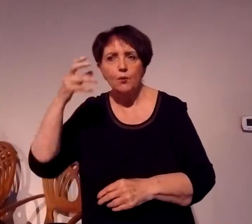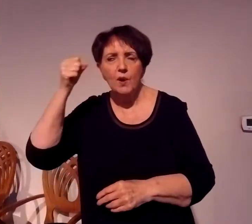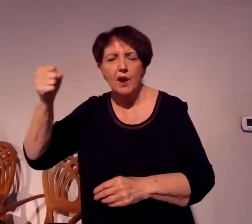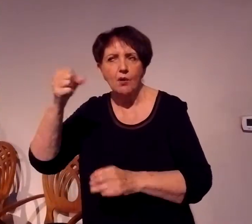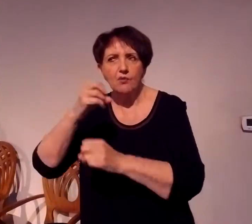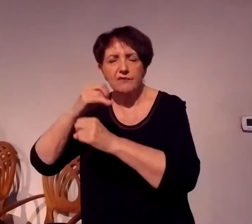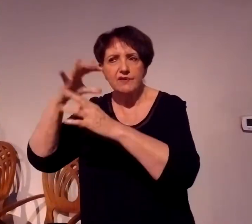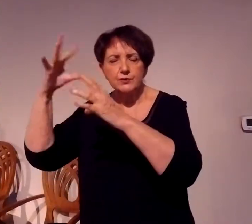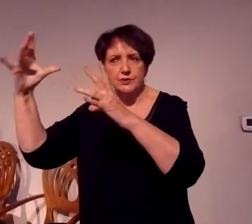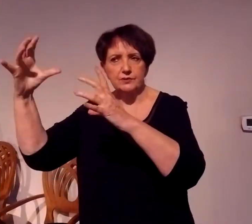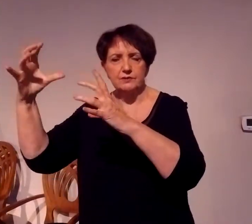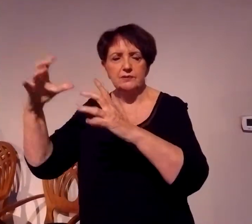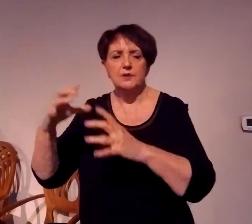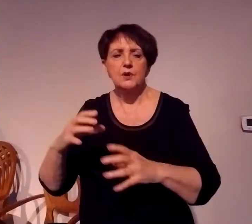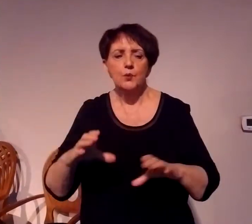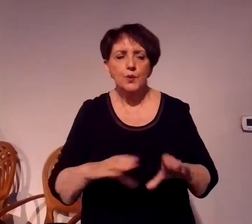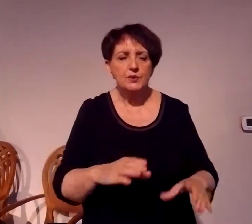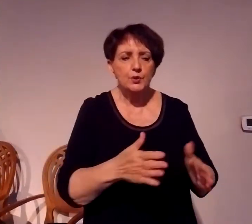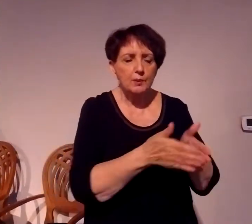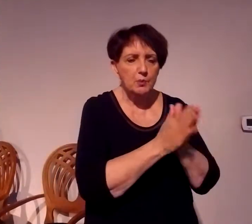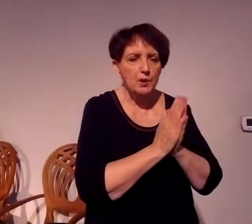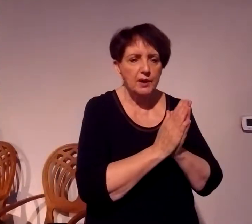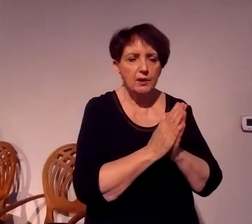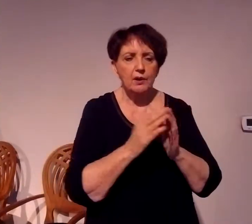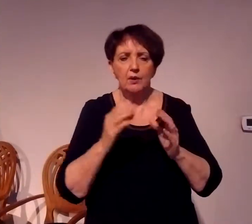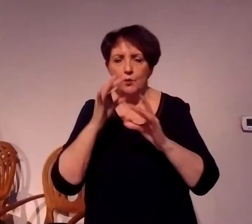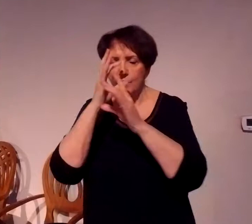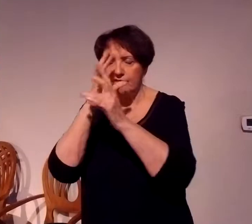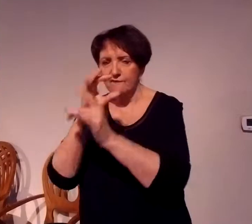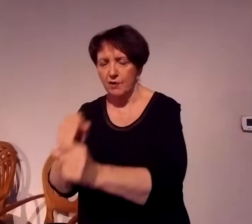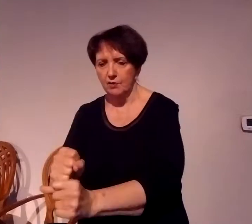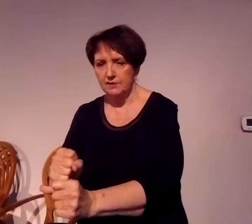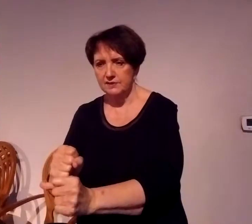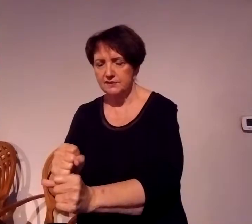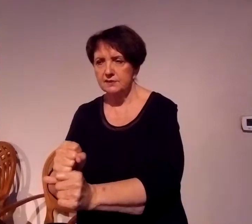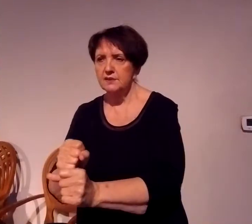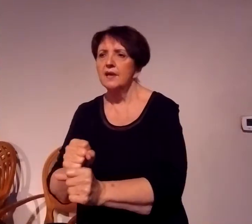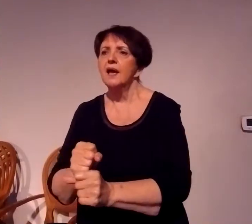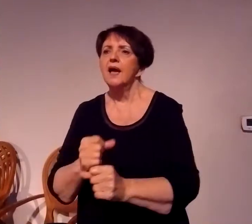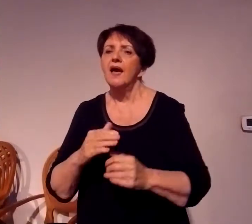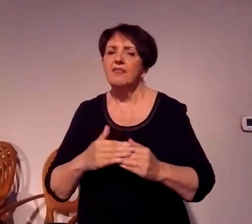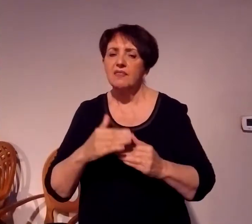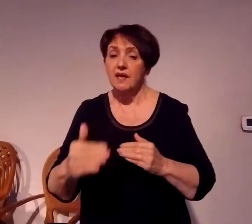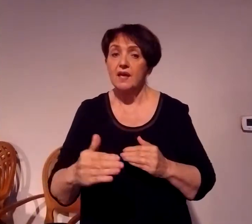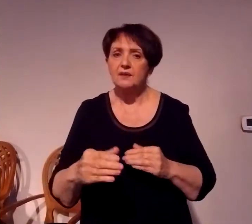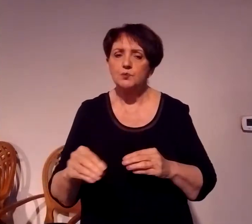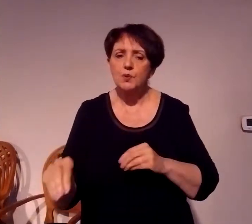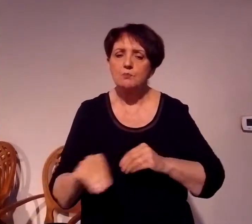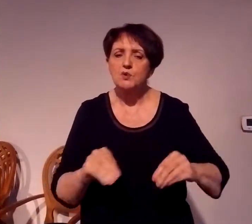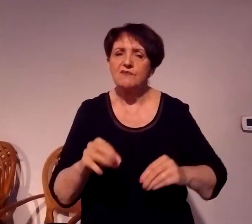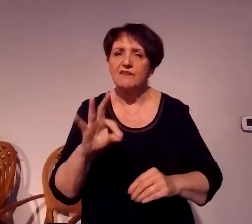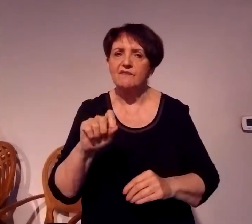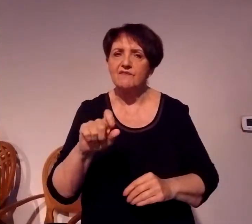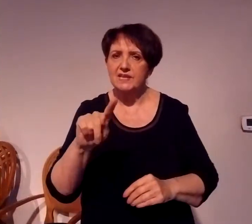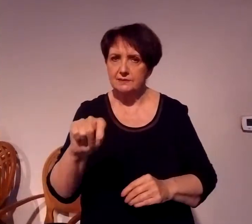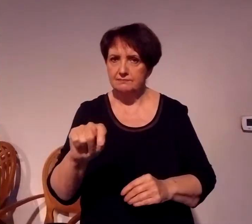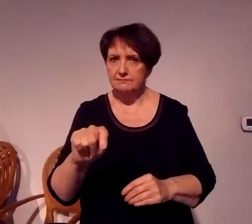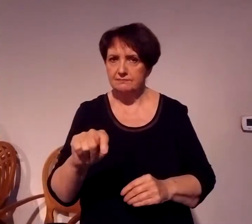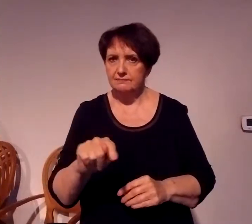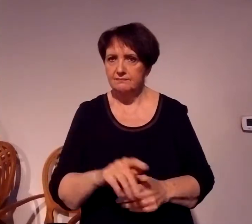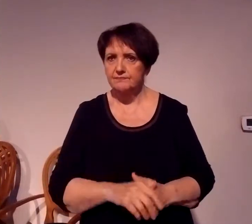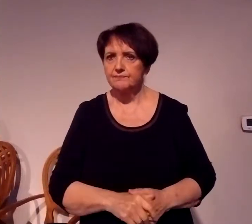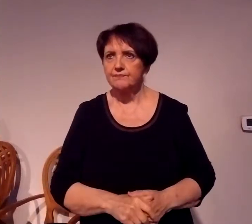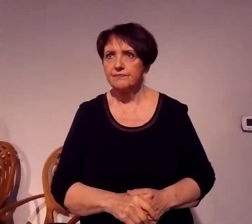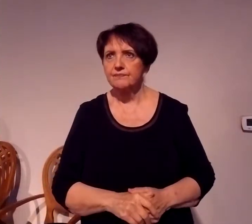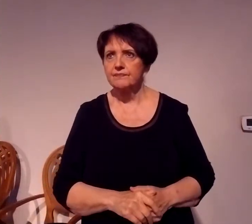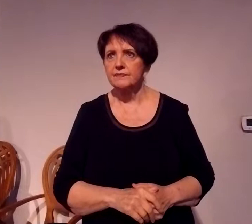we do our spiritual mind treatment, we focus in on it, and then we move our feet. Sinatra